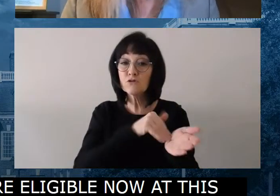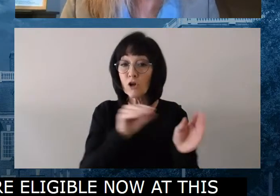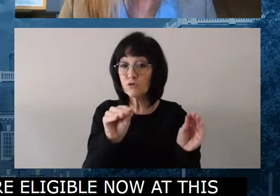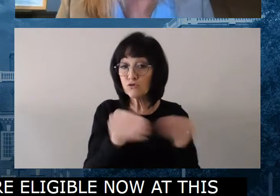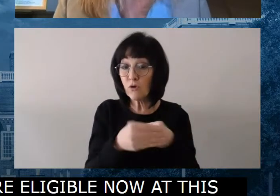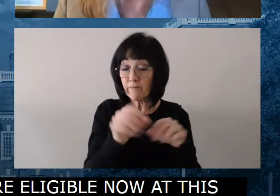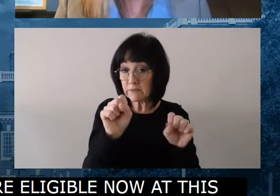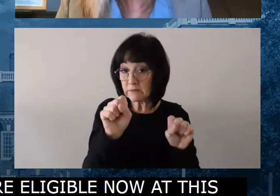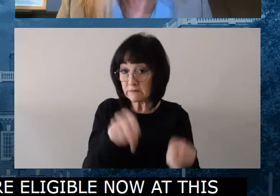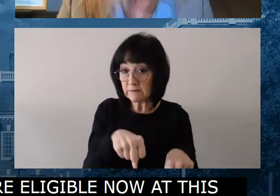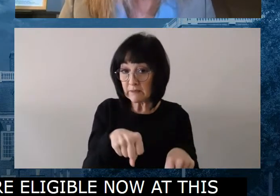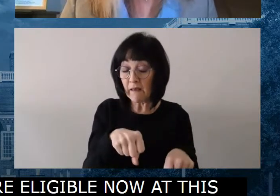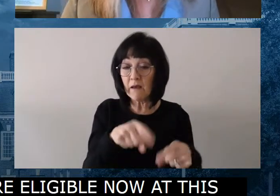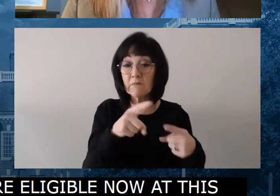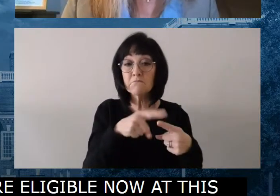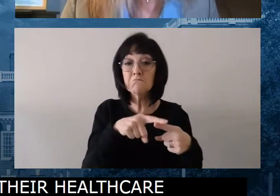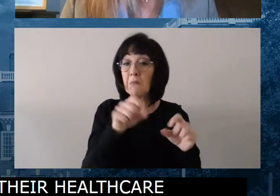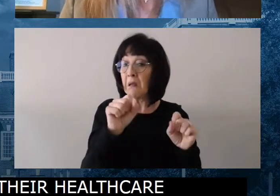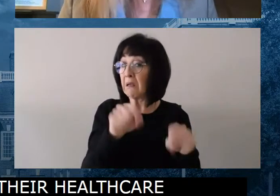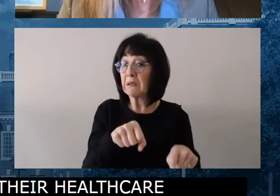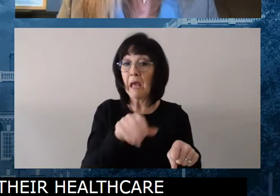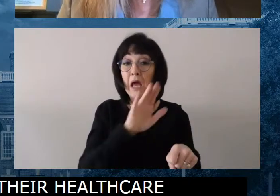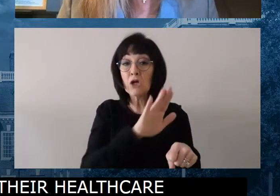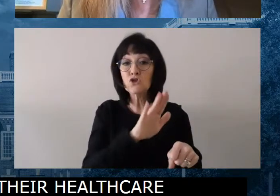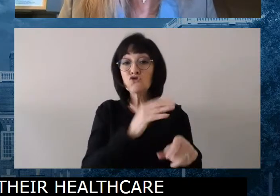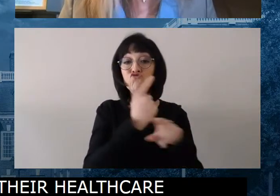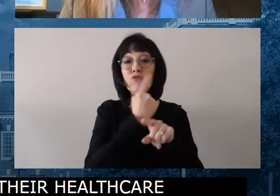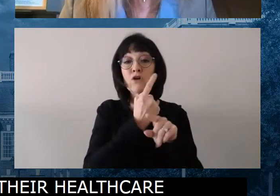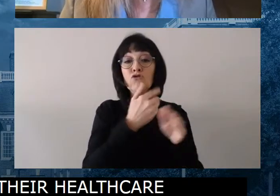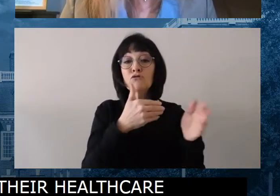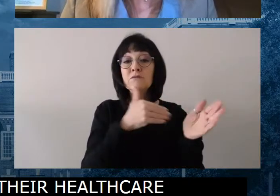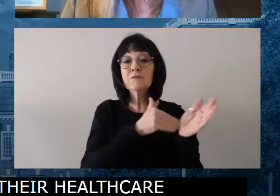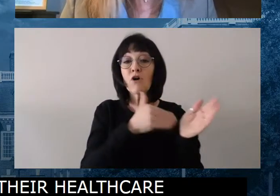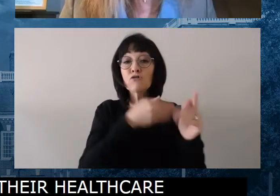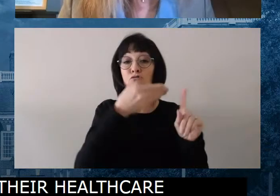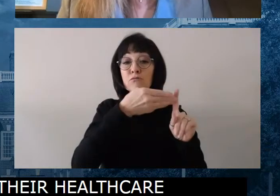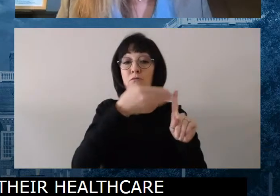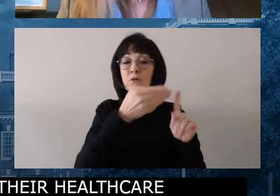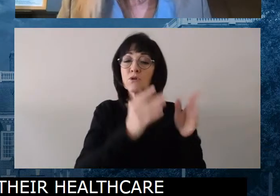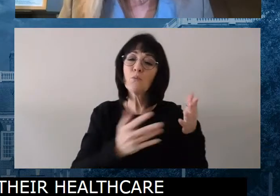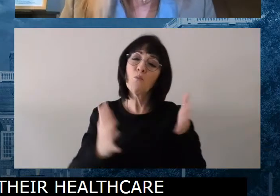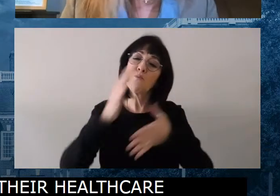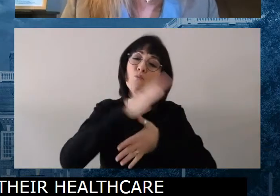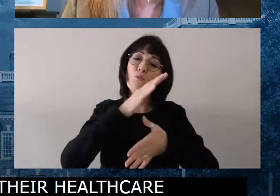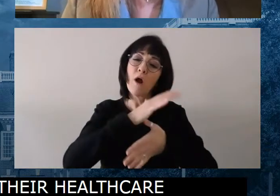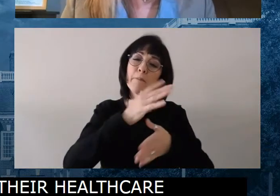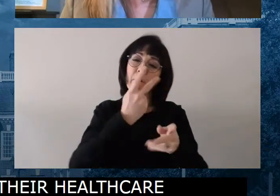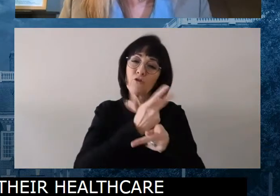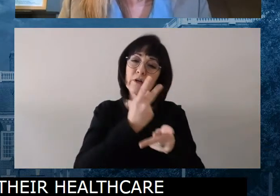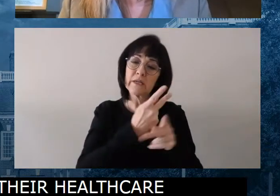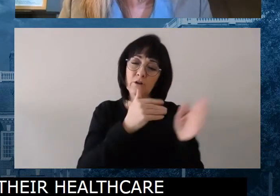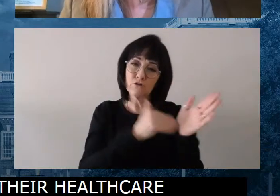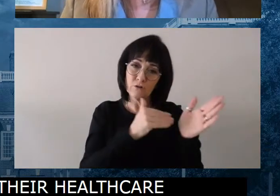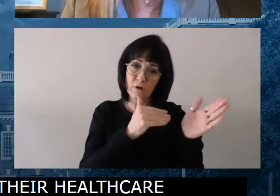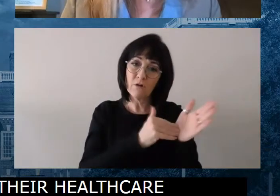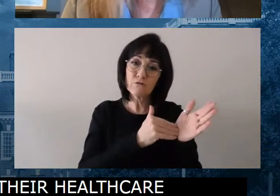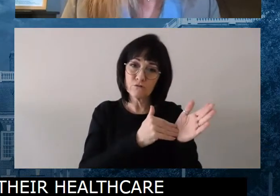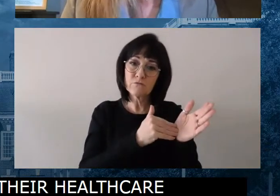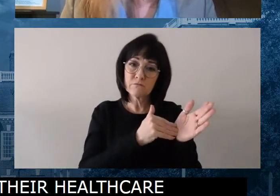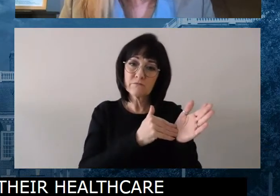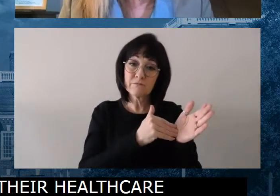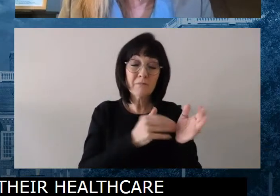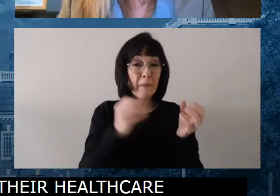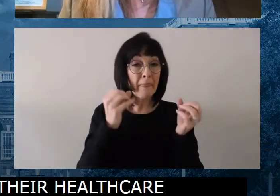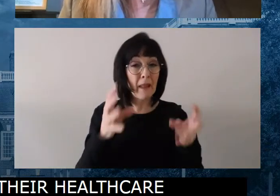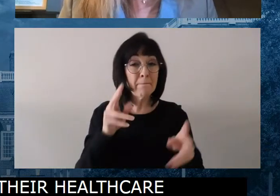providers. Could be a primary care provider. Many are providing vaccine, but some aren't. But many people with chronic health conditions